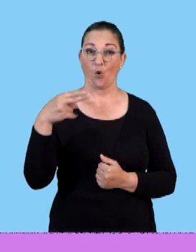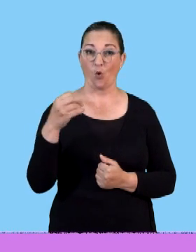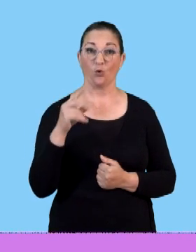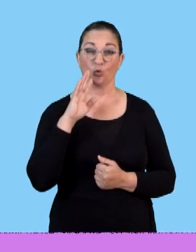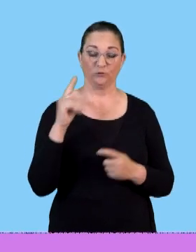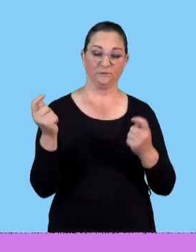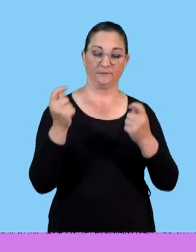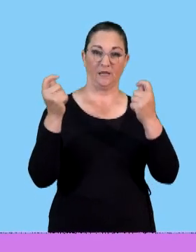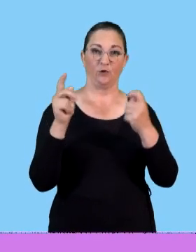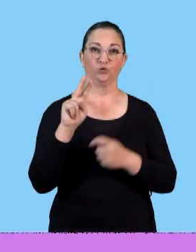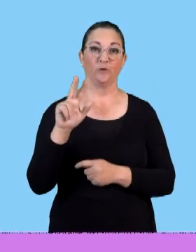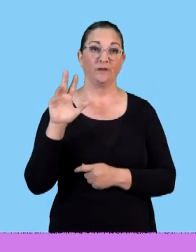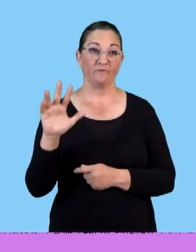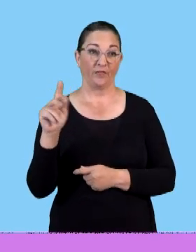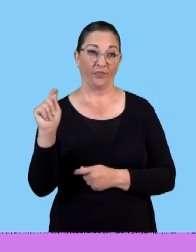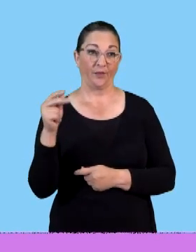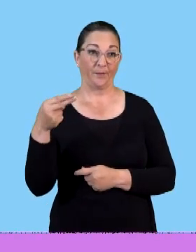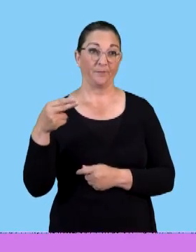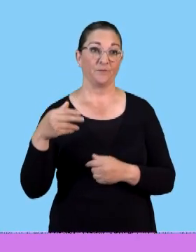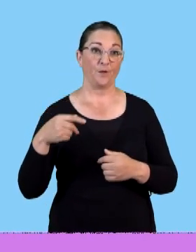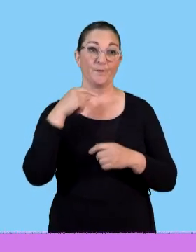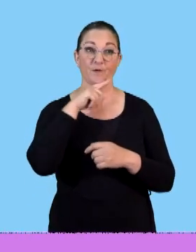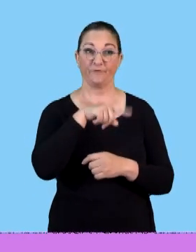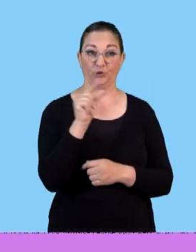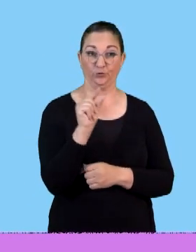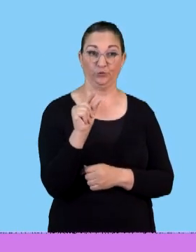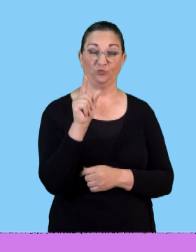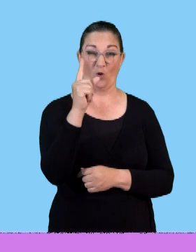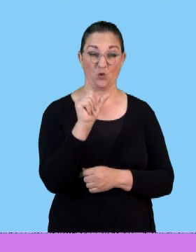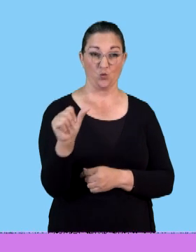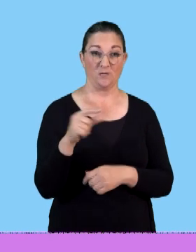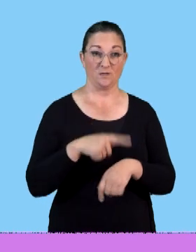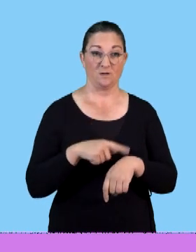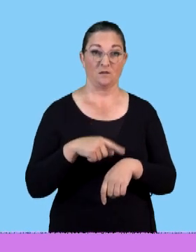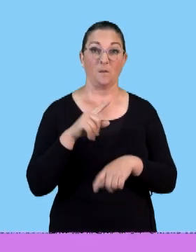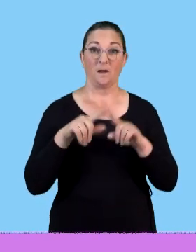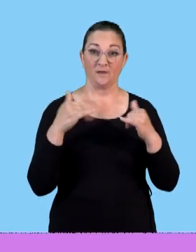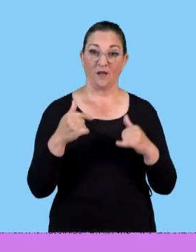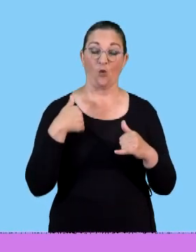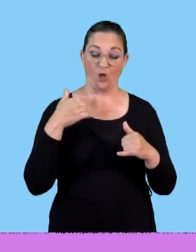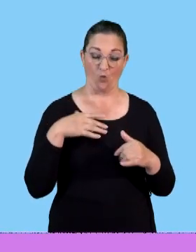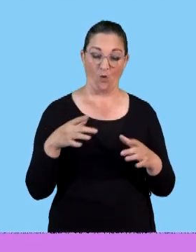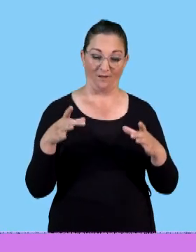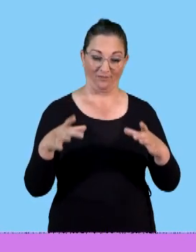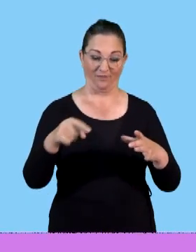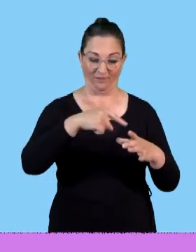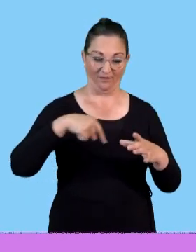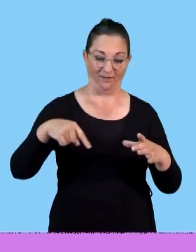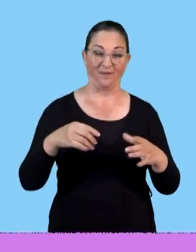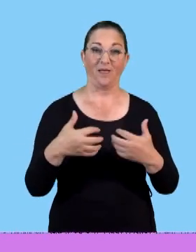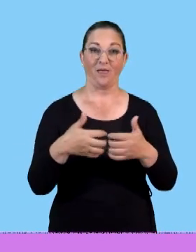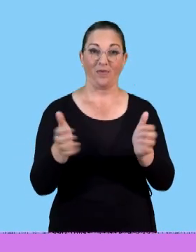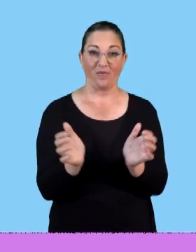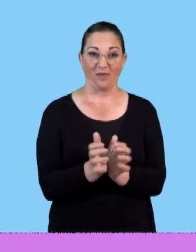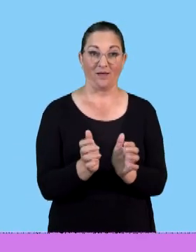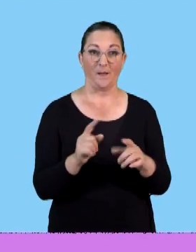will be celebrating her 25th birthday in a week's time. She decided on a circular cake for celebration. The